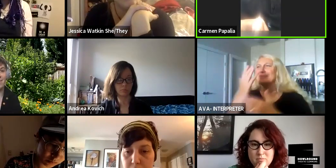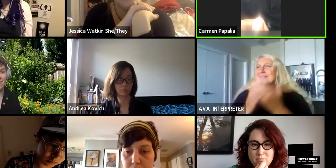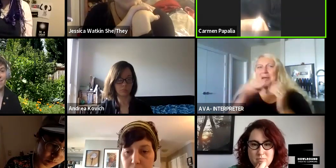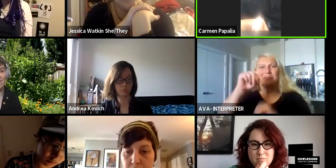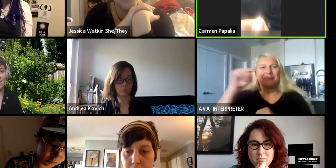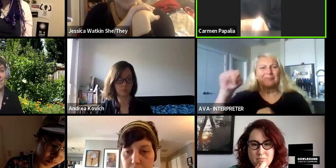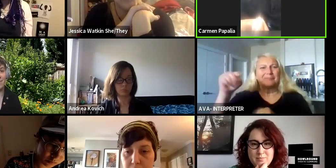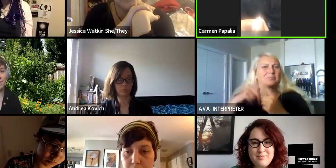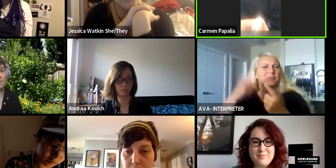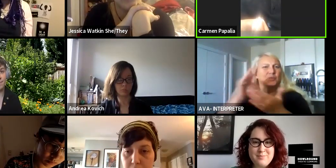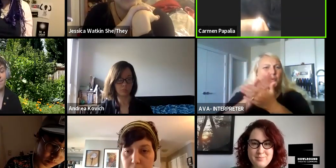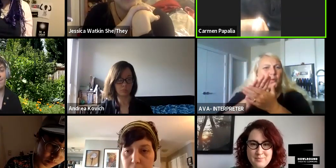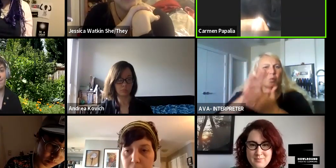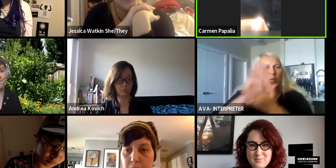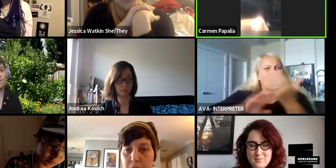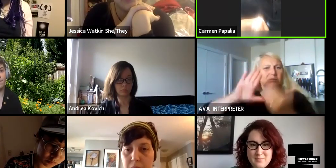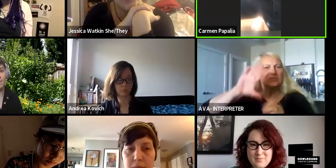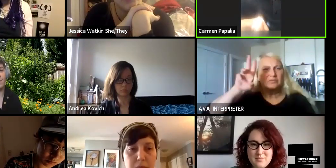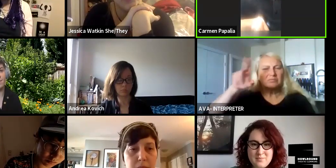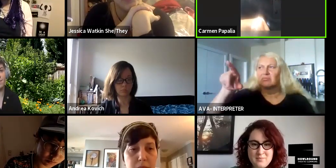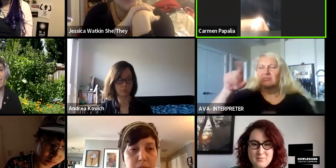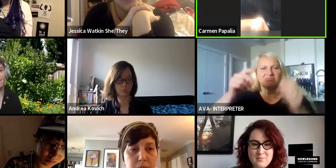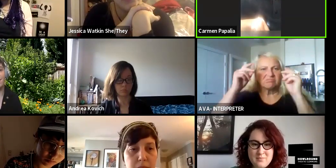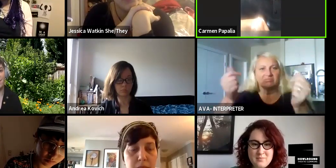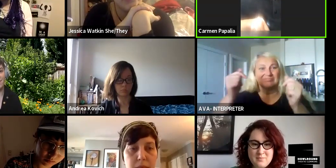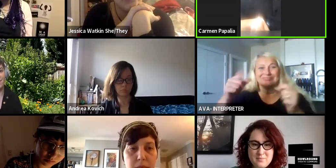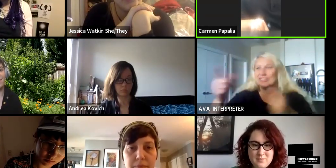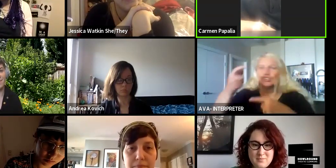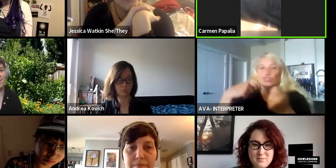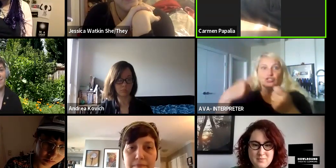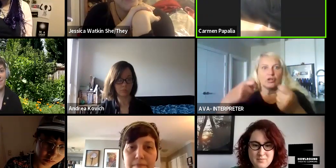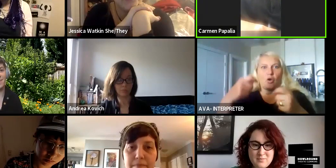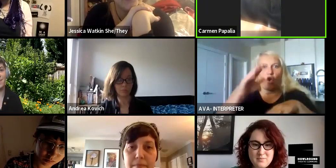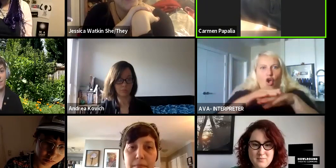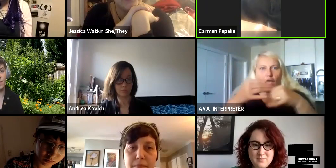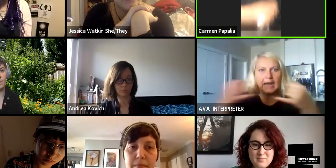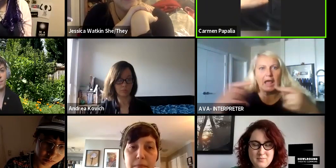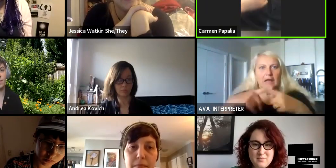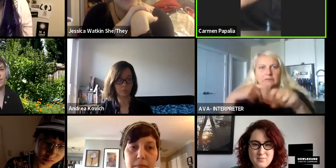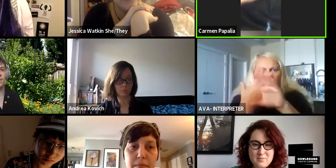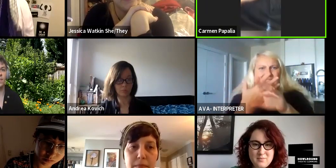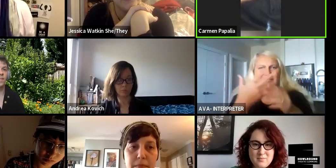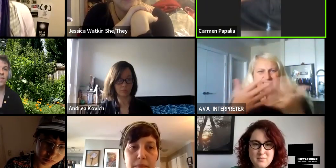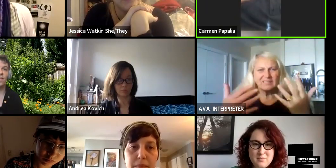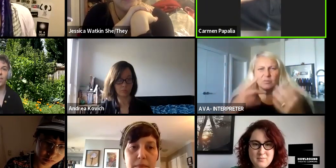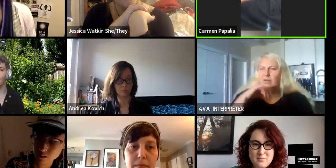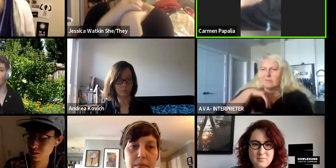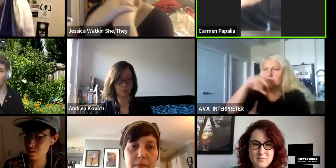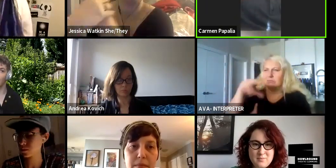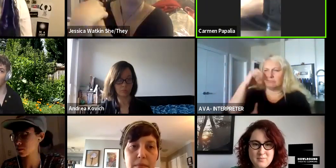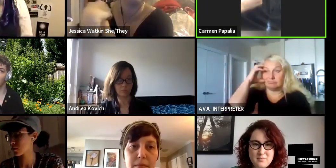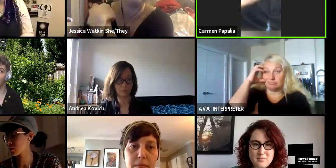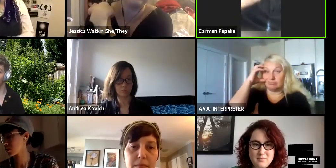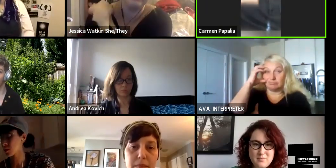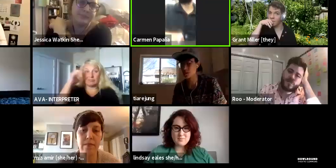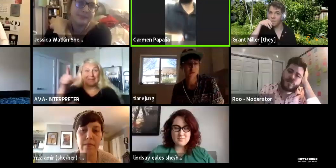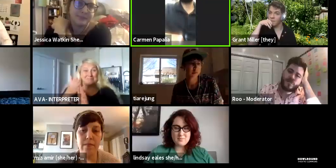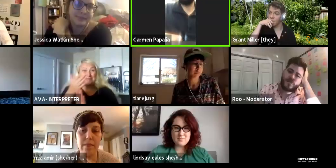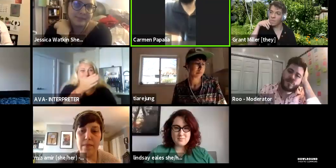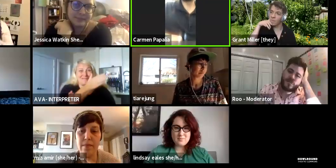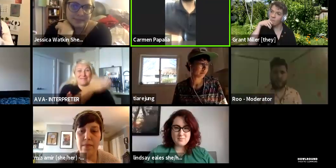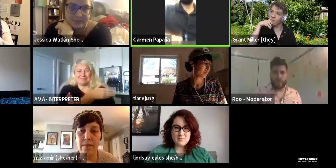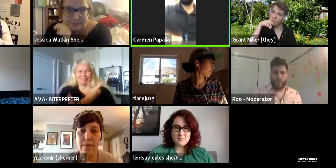in ways that was unthinkable like a month ago. And I am often thinking about what is an